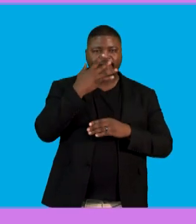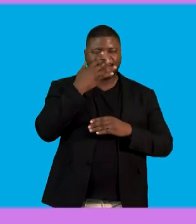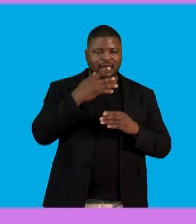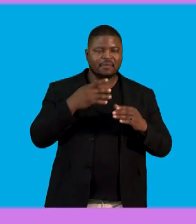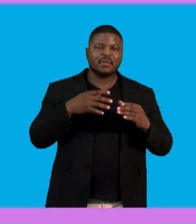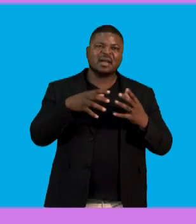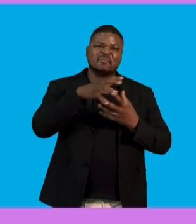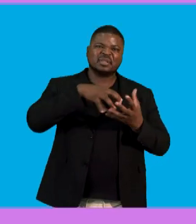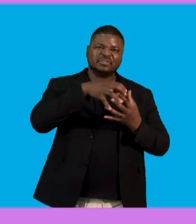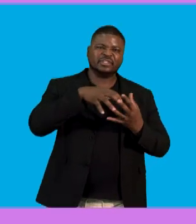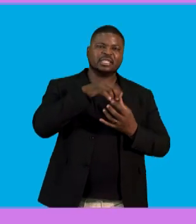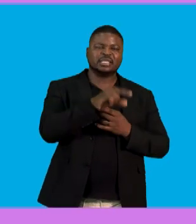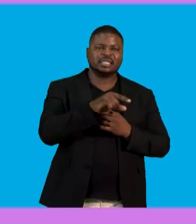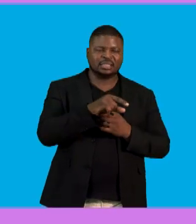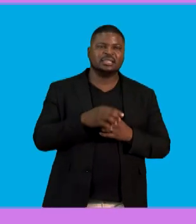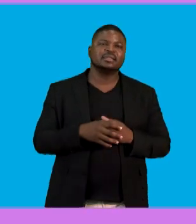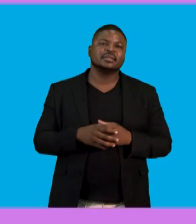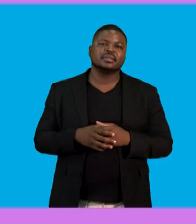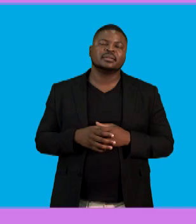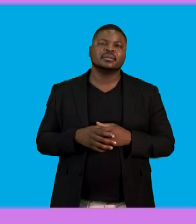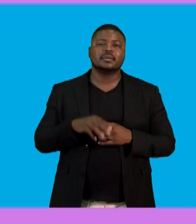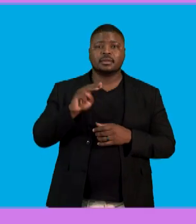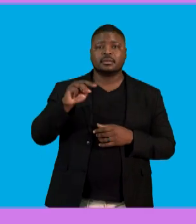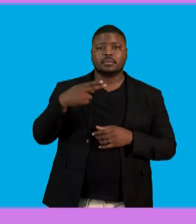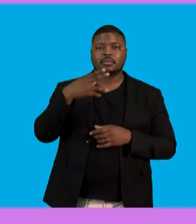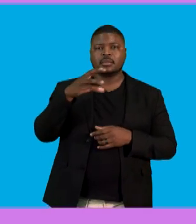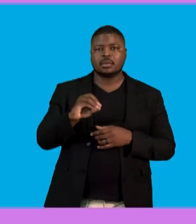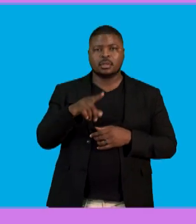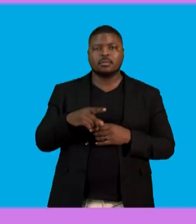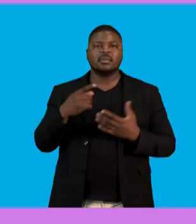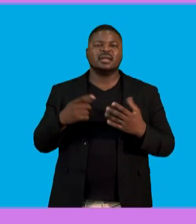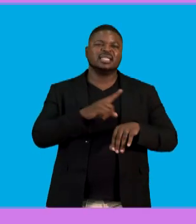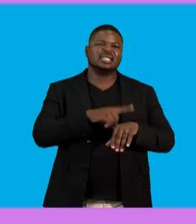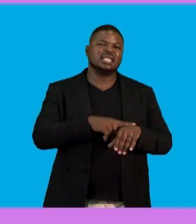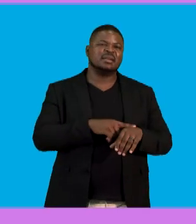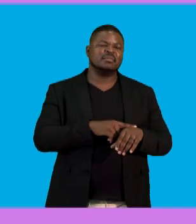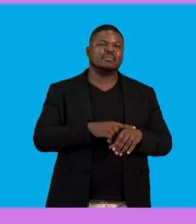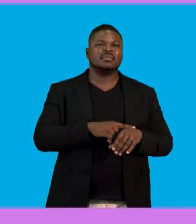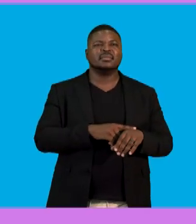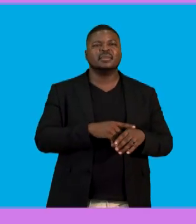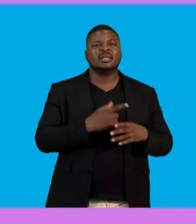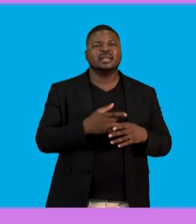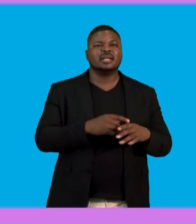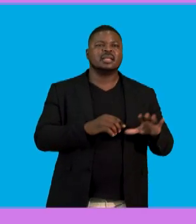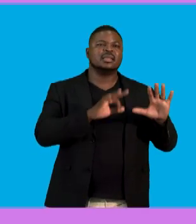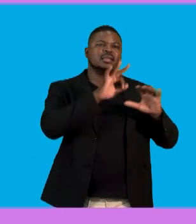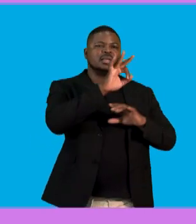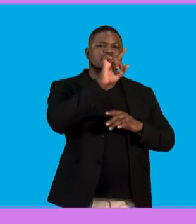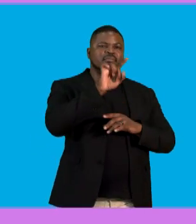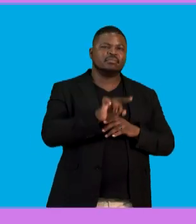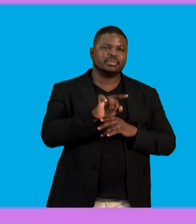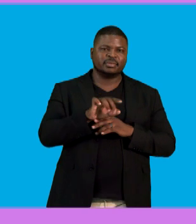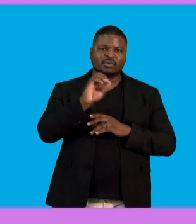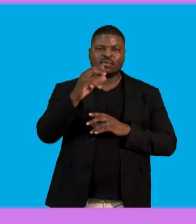his grandmother, right? So if Mpho cooked the mixture at 3:08, what time was the mixture ready? Now,